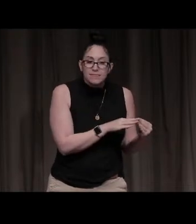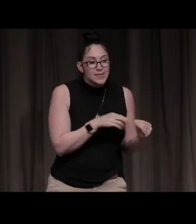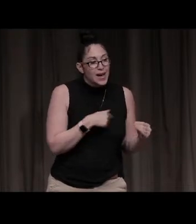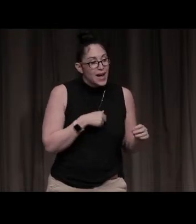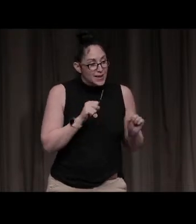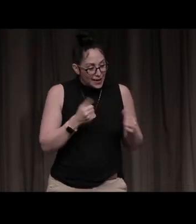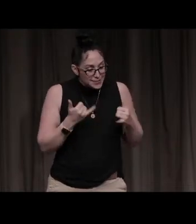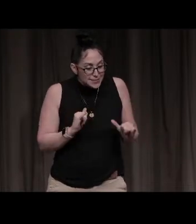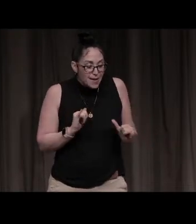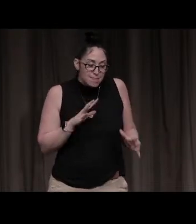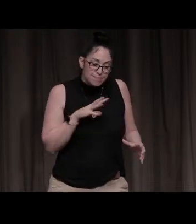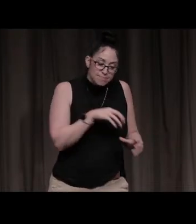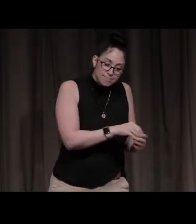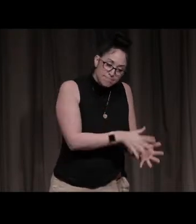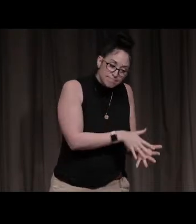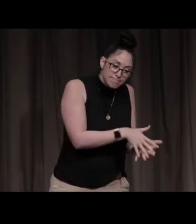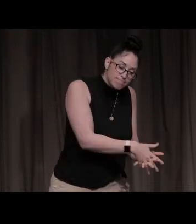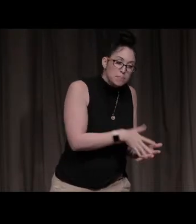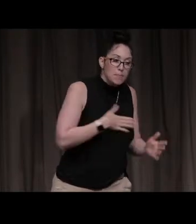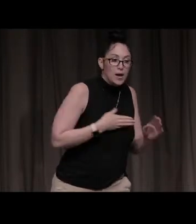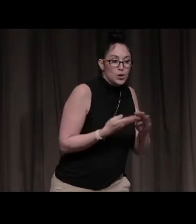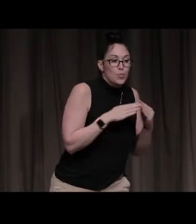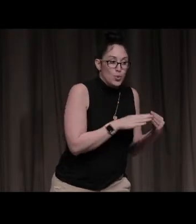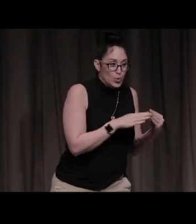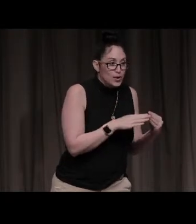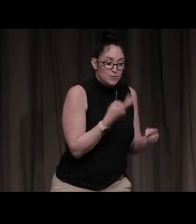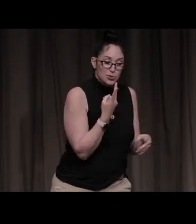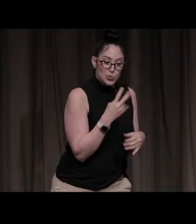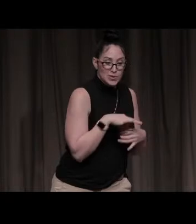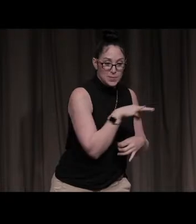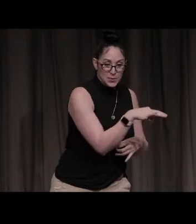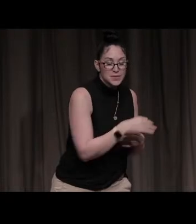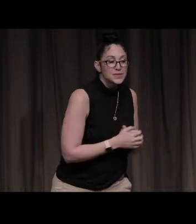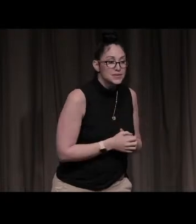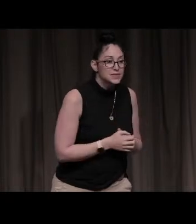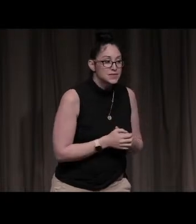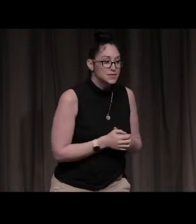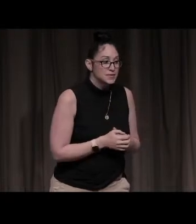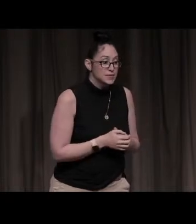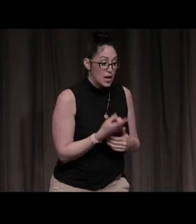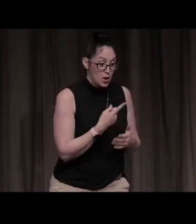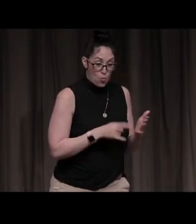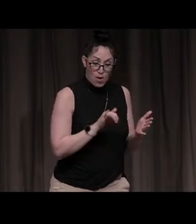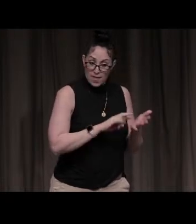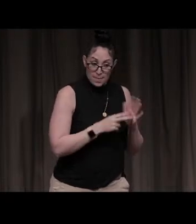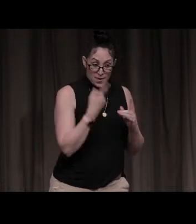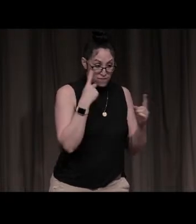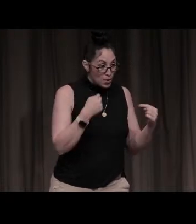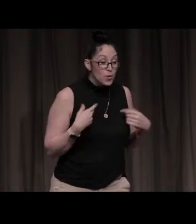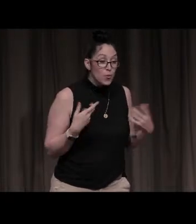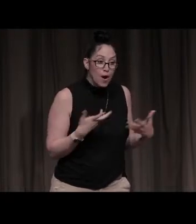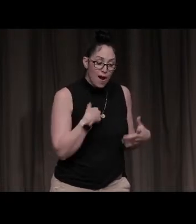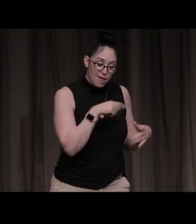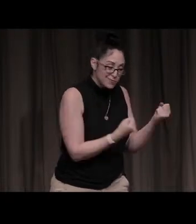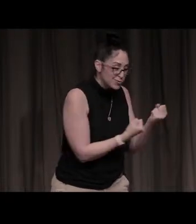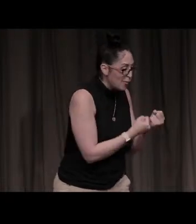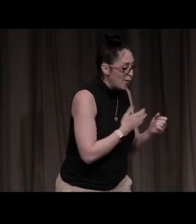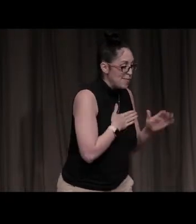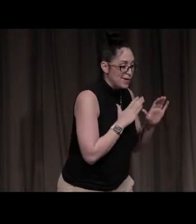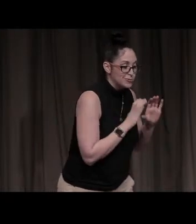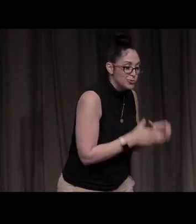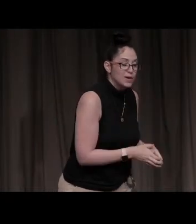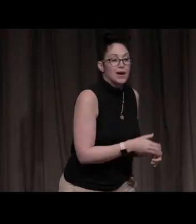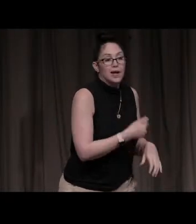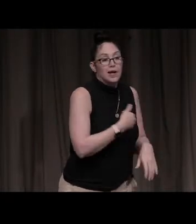rooted in my community. So it's about staying connected to the roots. And what that means for me is I got to support my tribe. I got to do